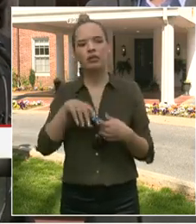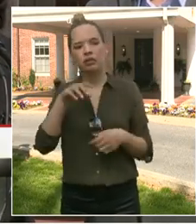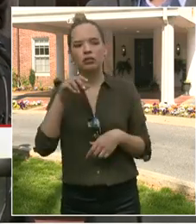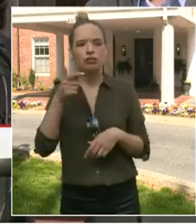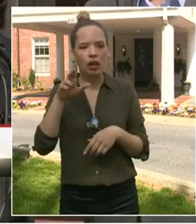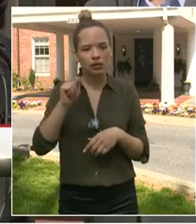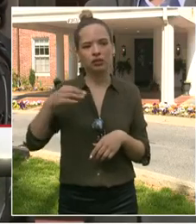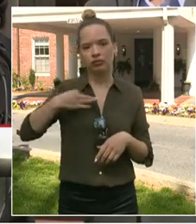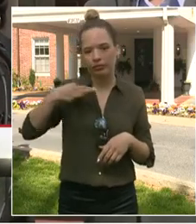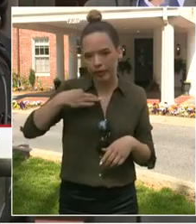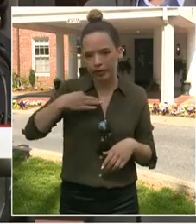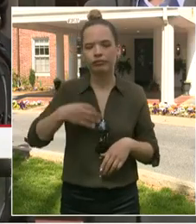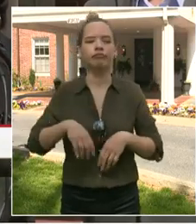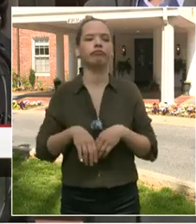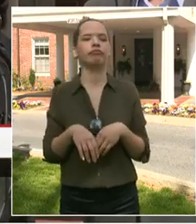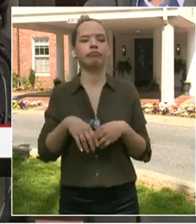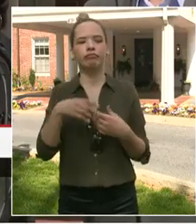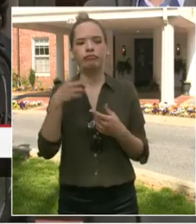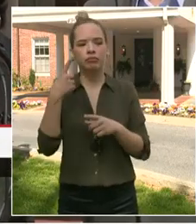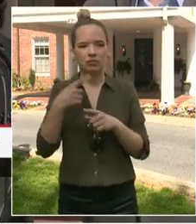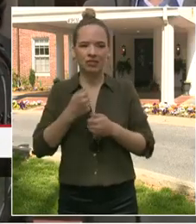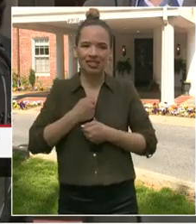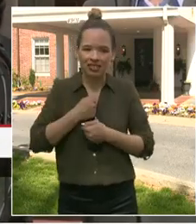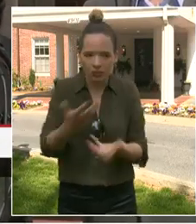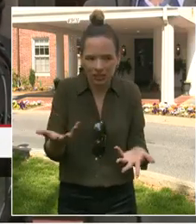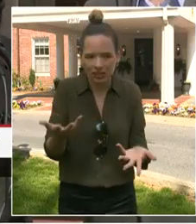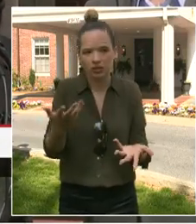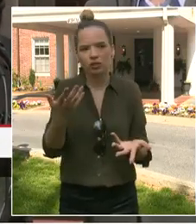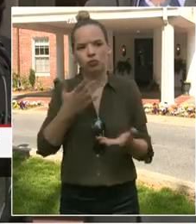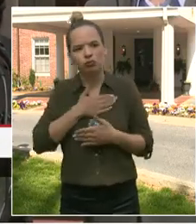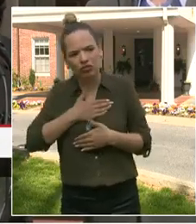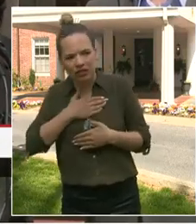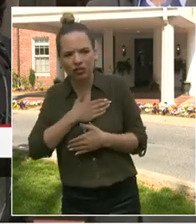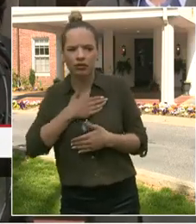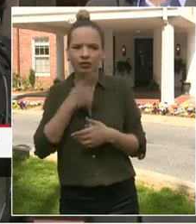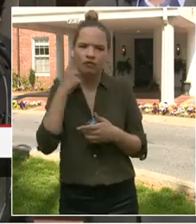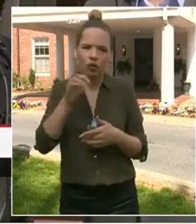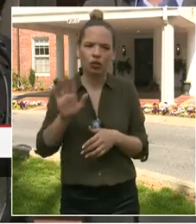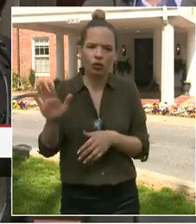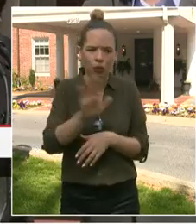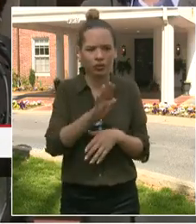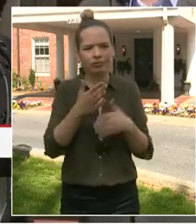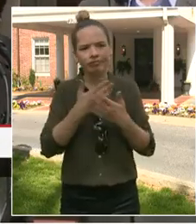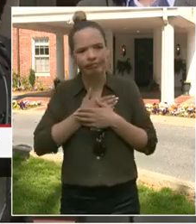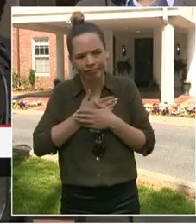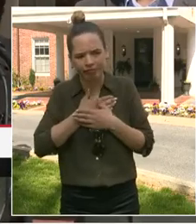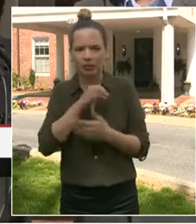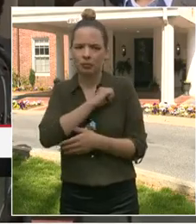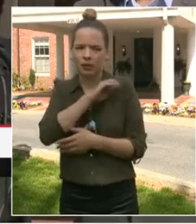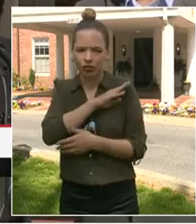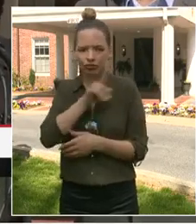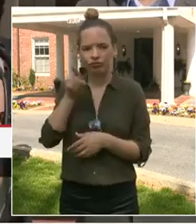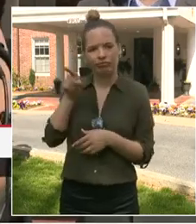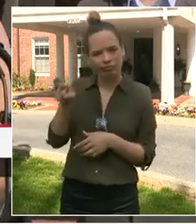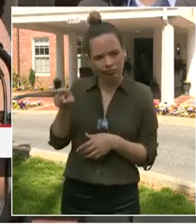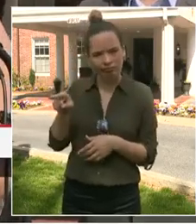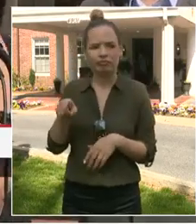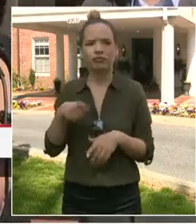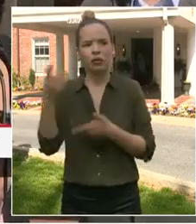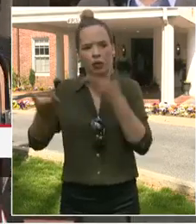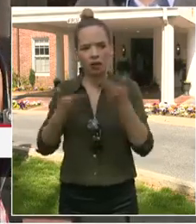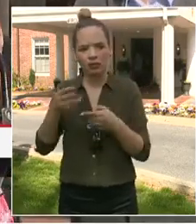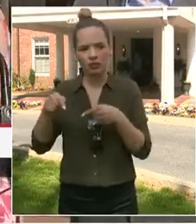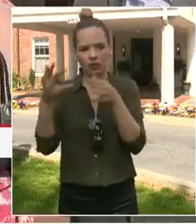just express our gratitude and thanks to the mayor and welcome her for remarks.